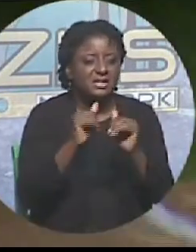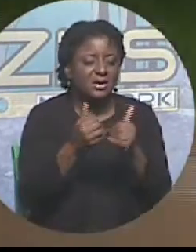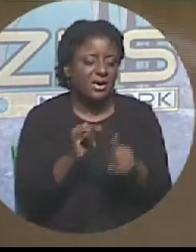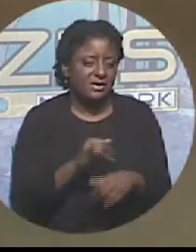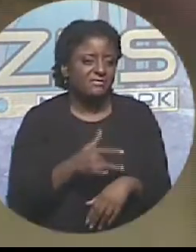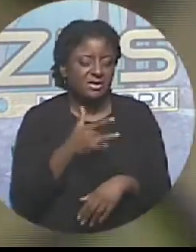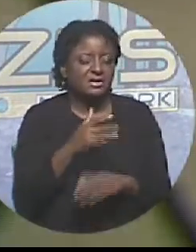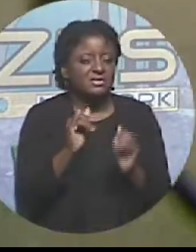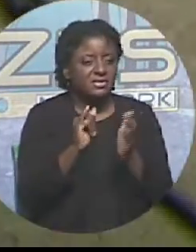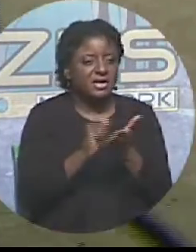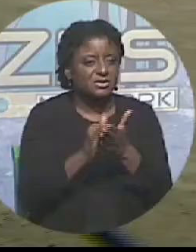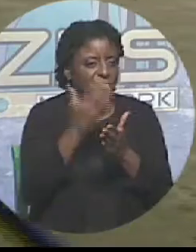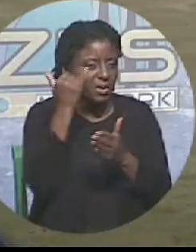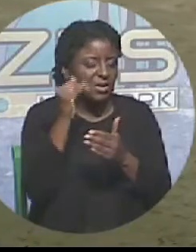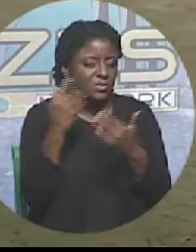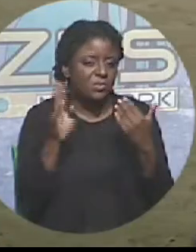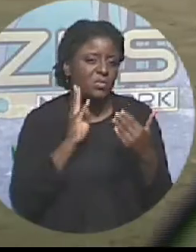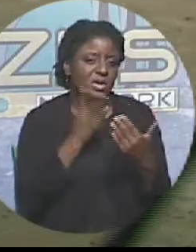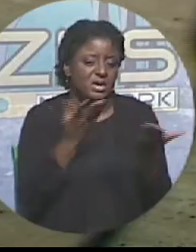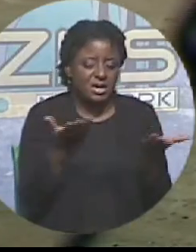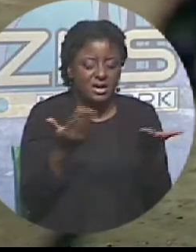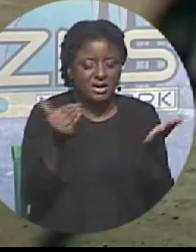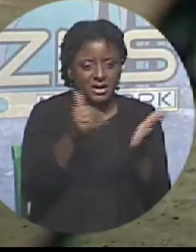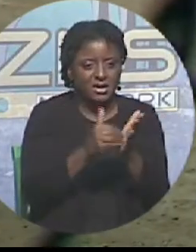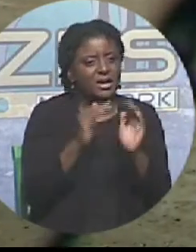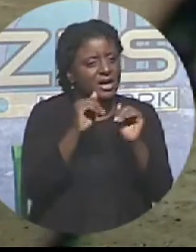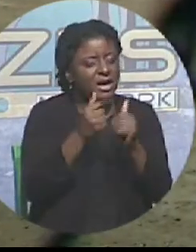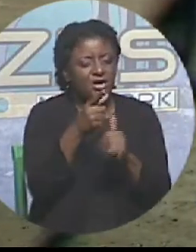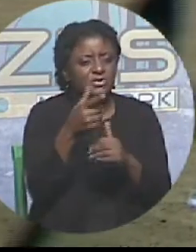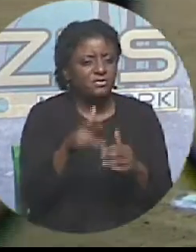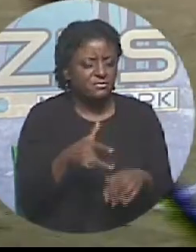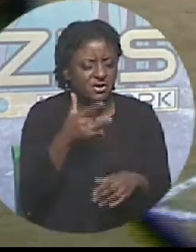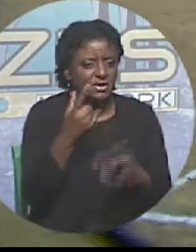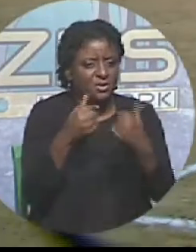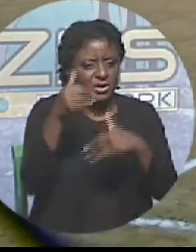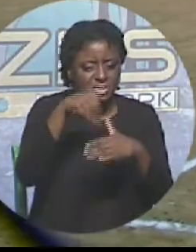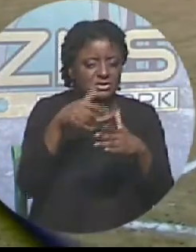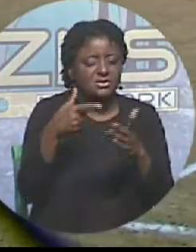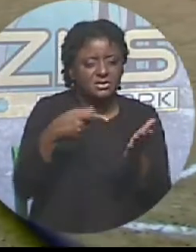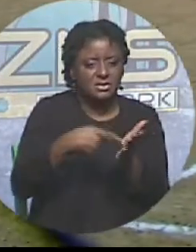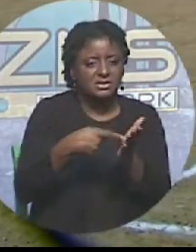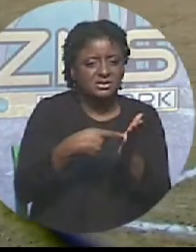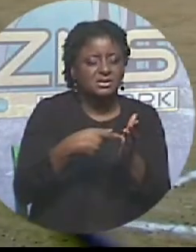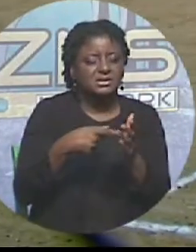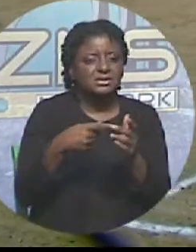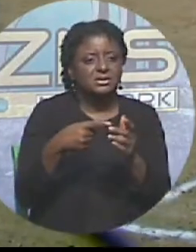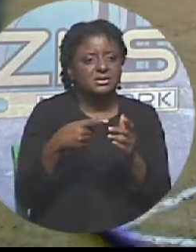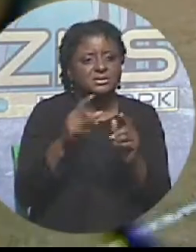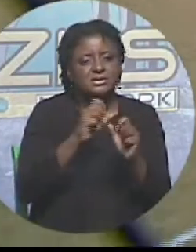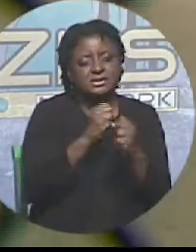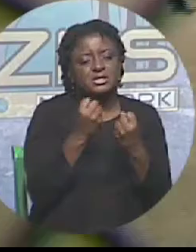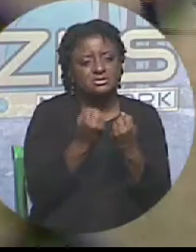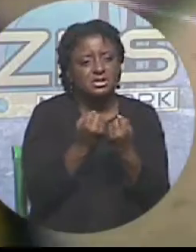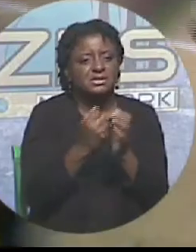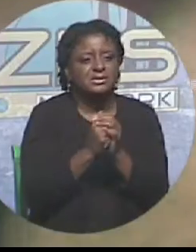here again. How do you feel now heading into the round robin nationals? Each year coming close and close and close and close. Now you have the